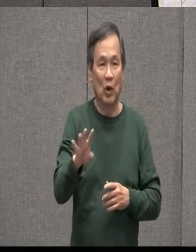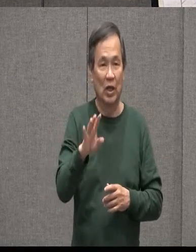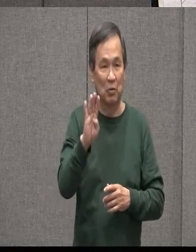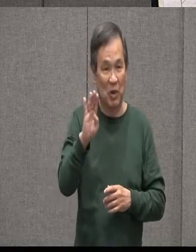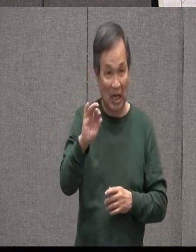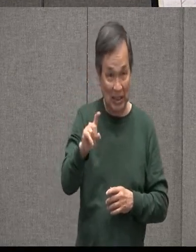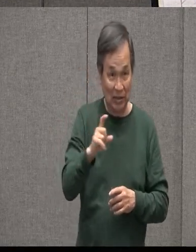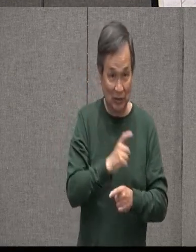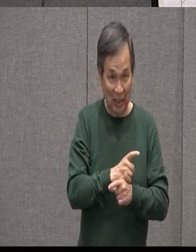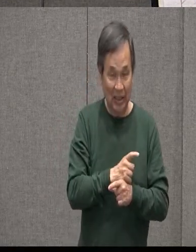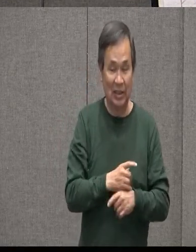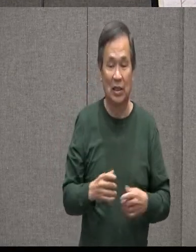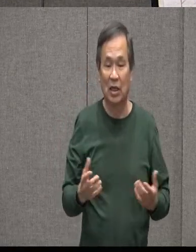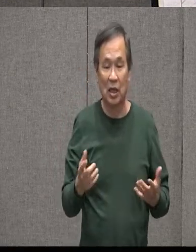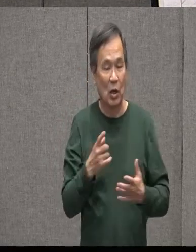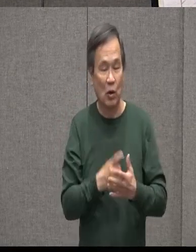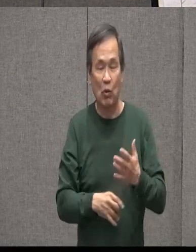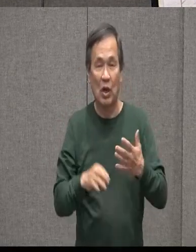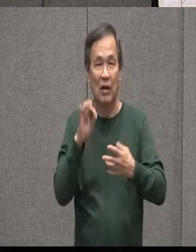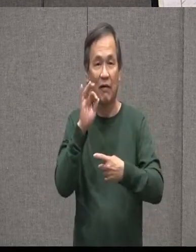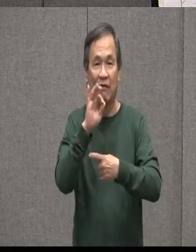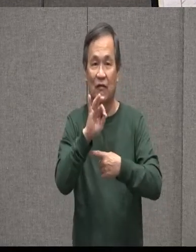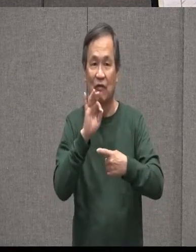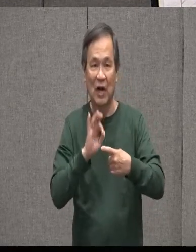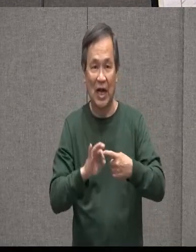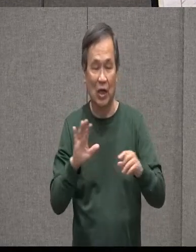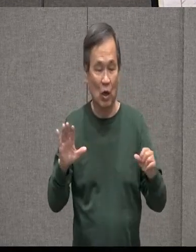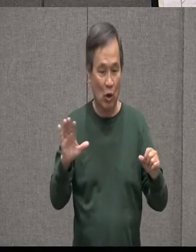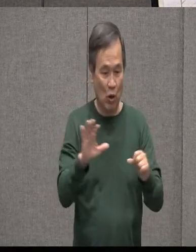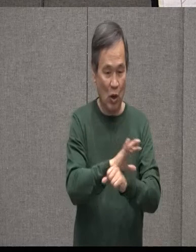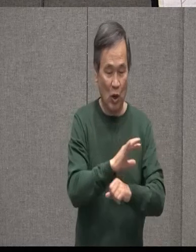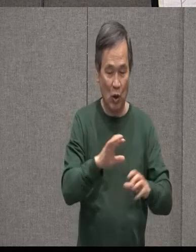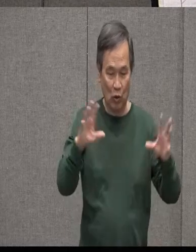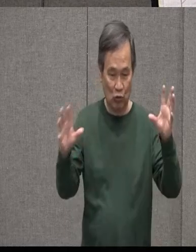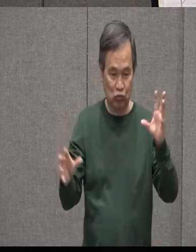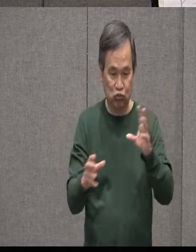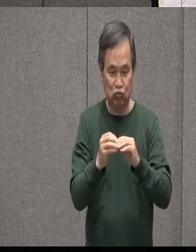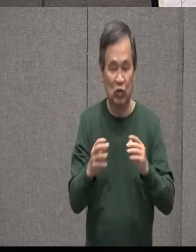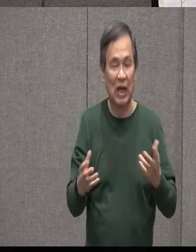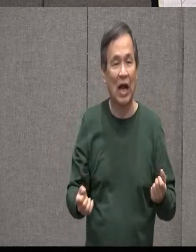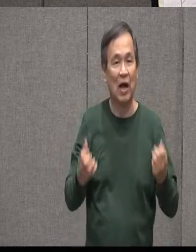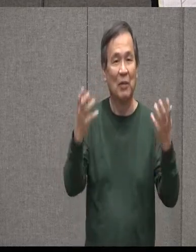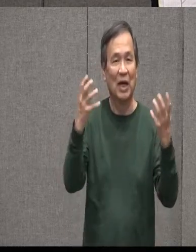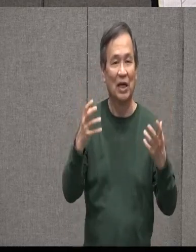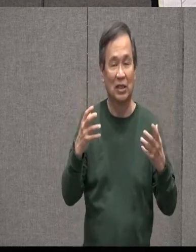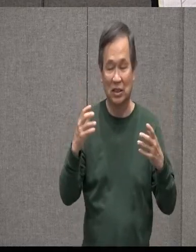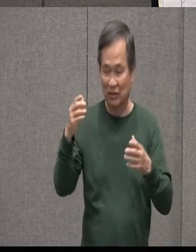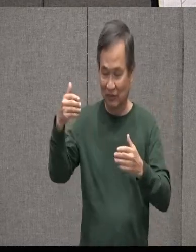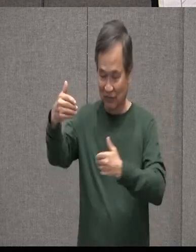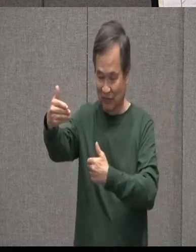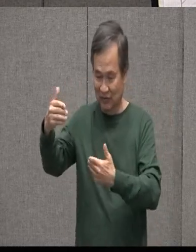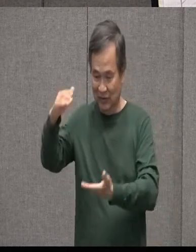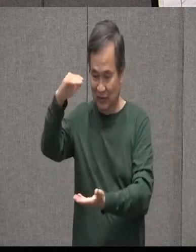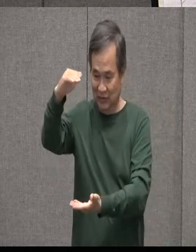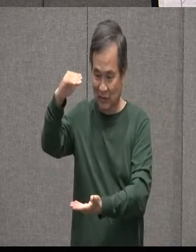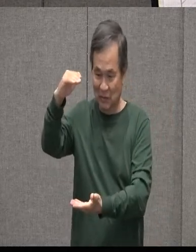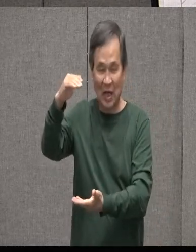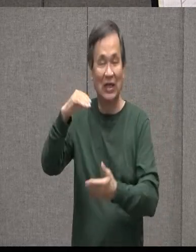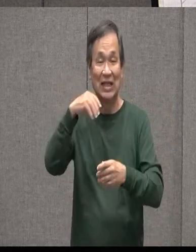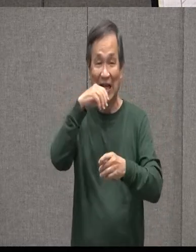meaning I'm telling you in what's going on in my mind and telling you all about it so you see how someone else approaches this